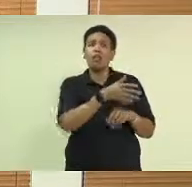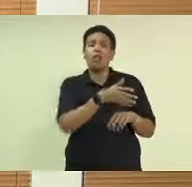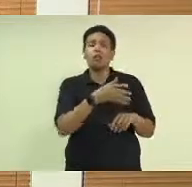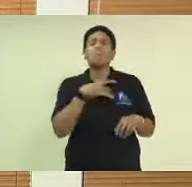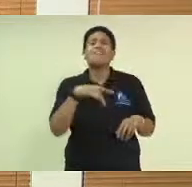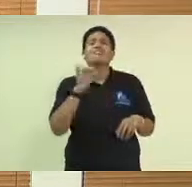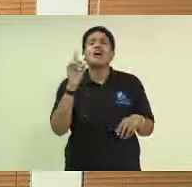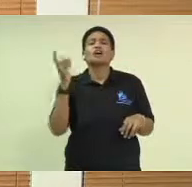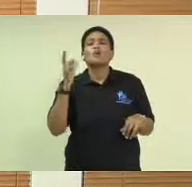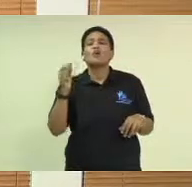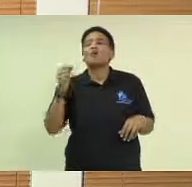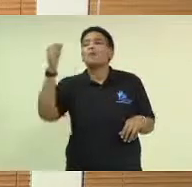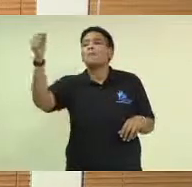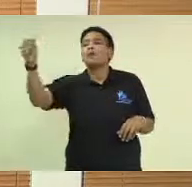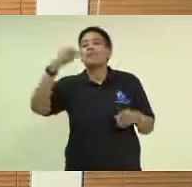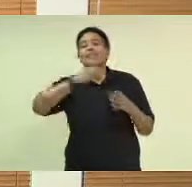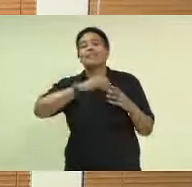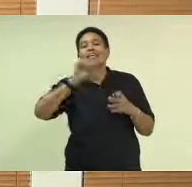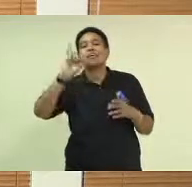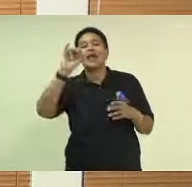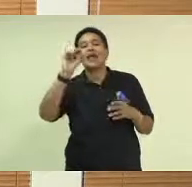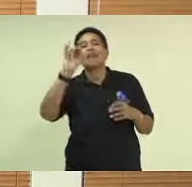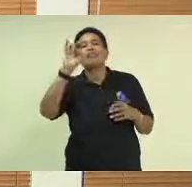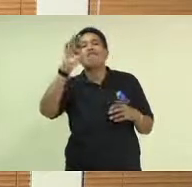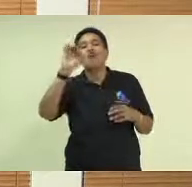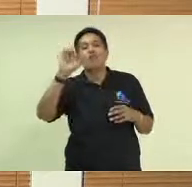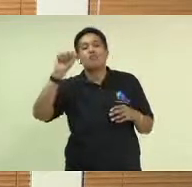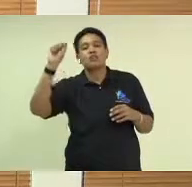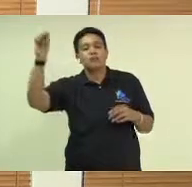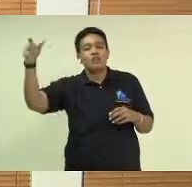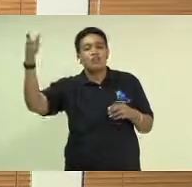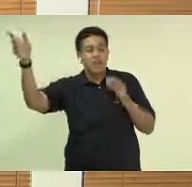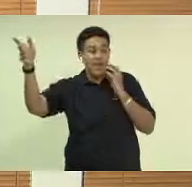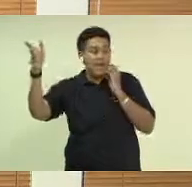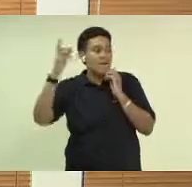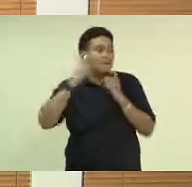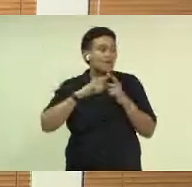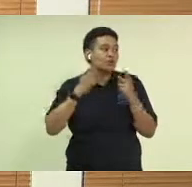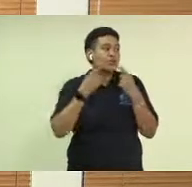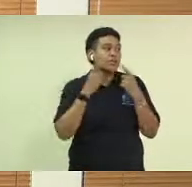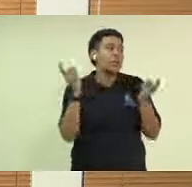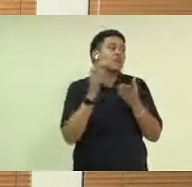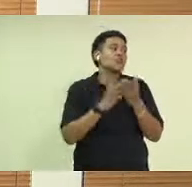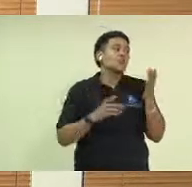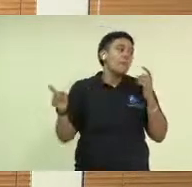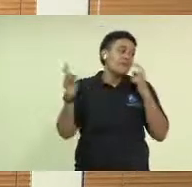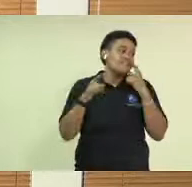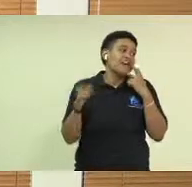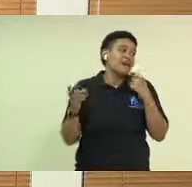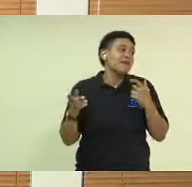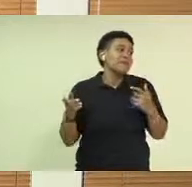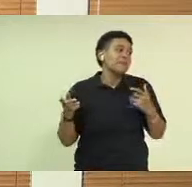find space for them in the infirmary and to declare some of them